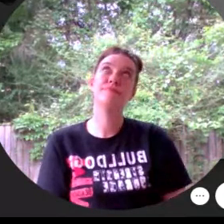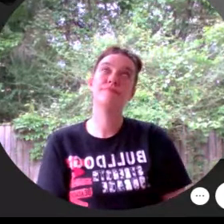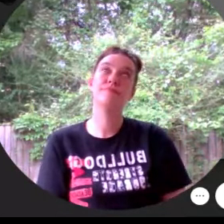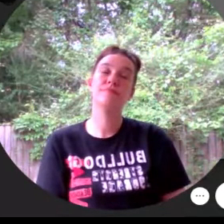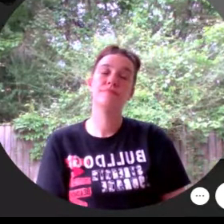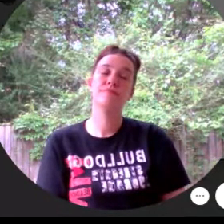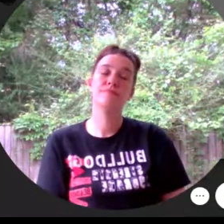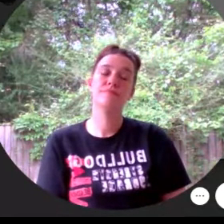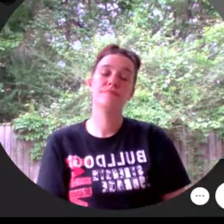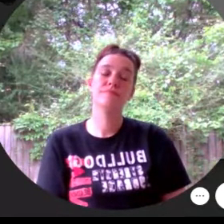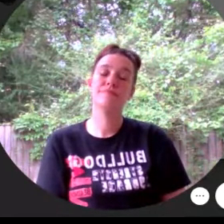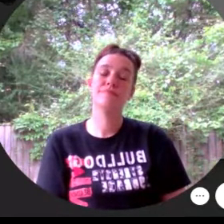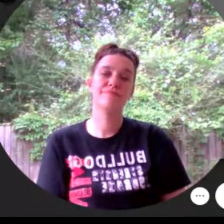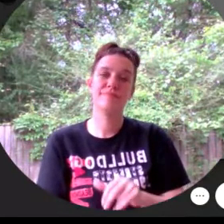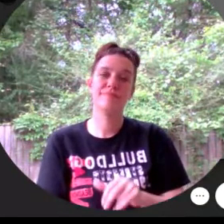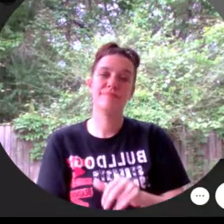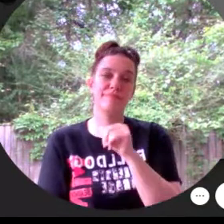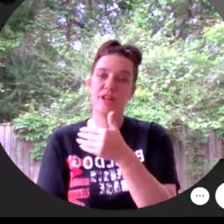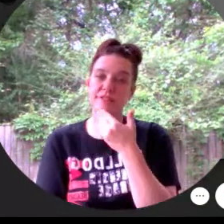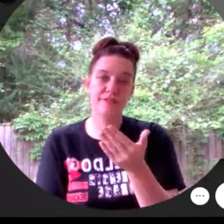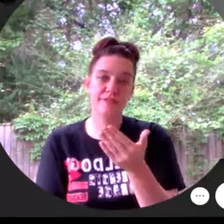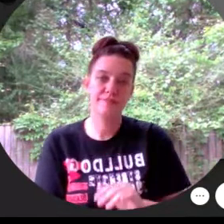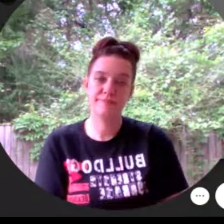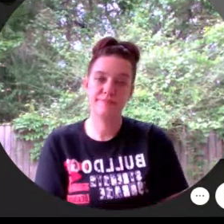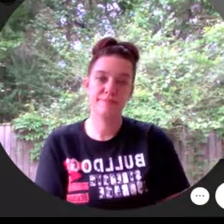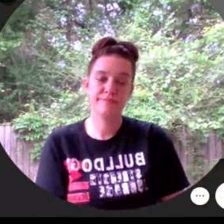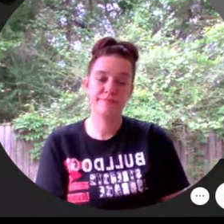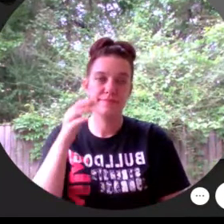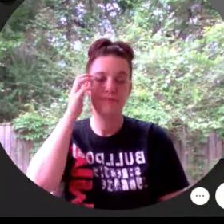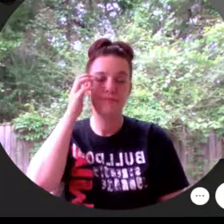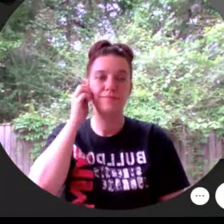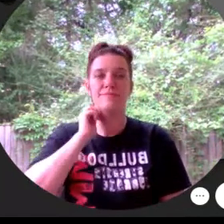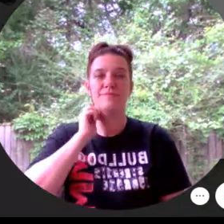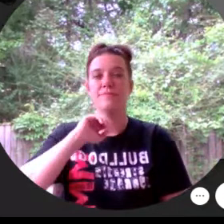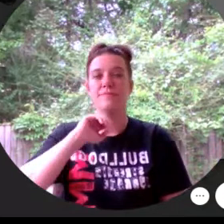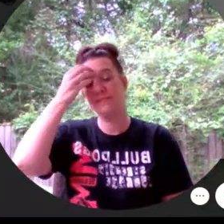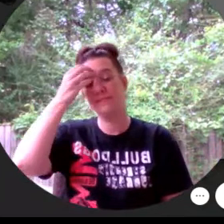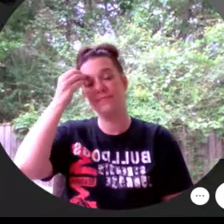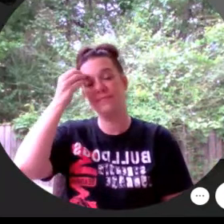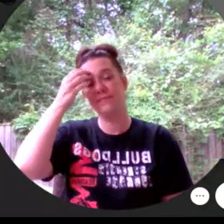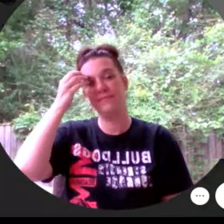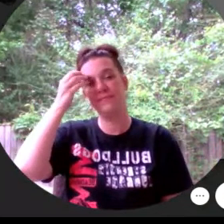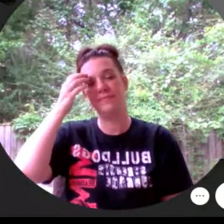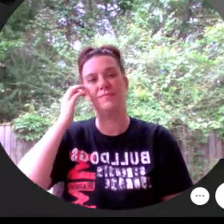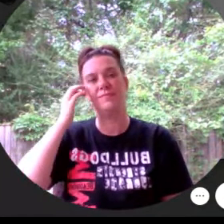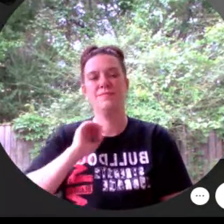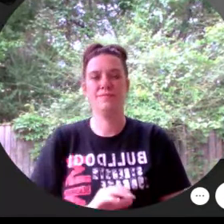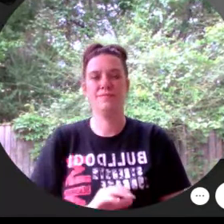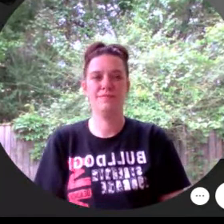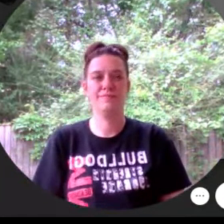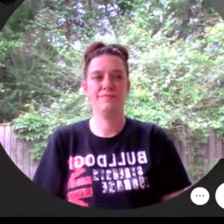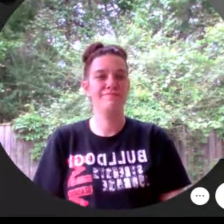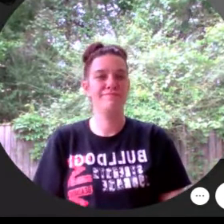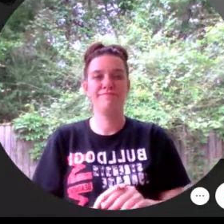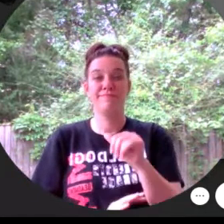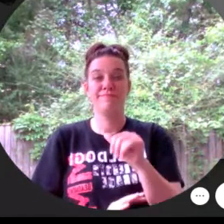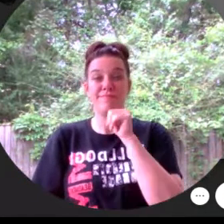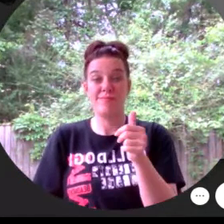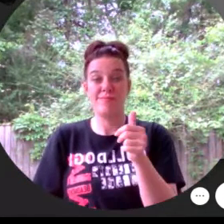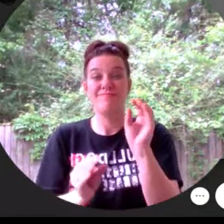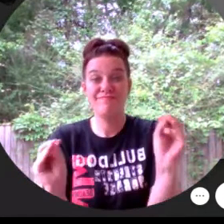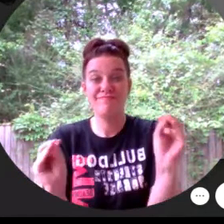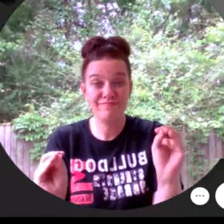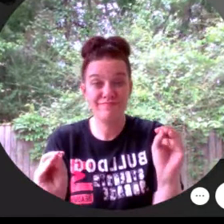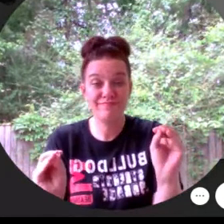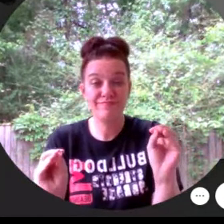This is no good, he bellowed, looking up at his ceiling fan. This is no good at all. We